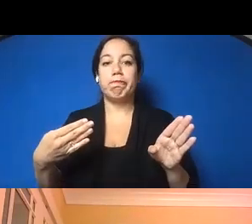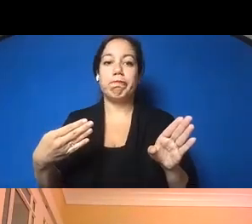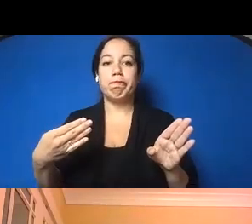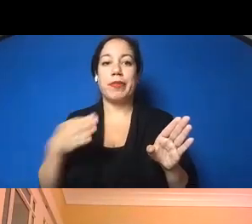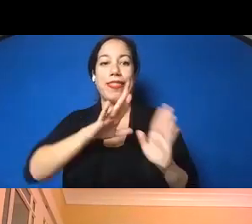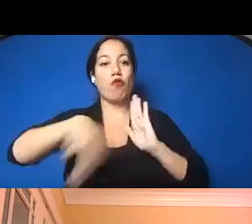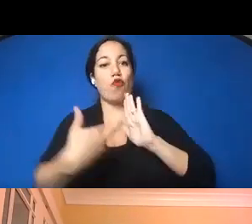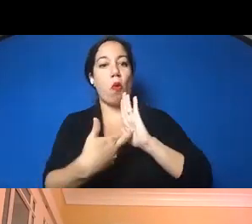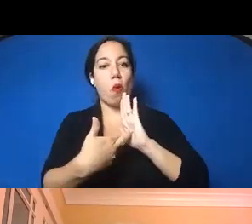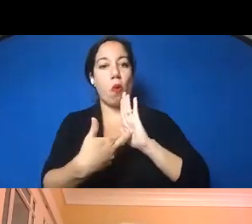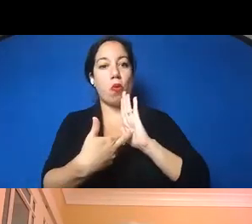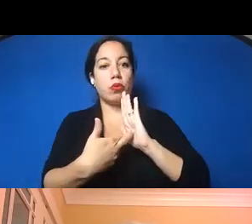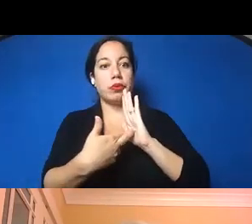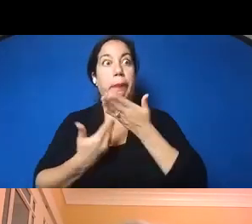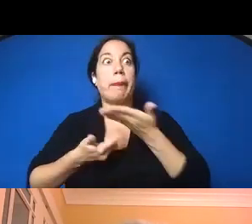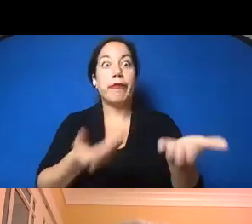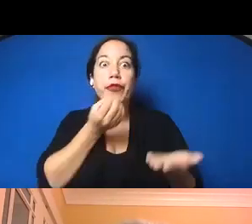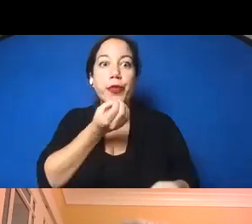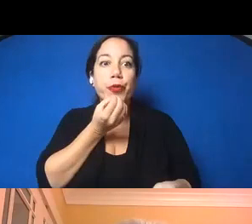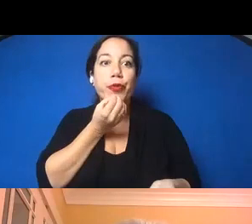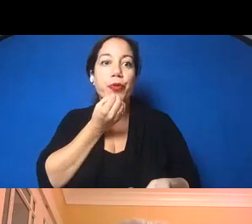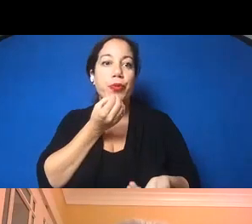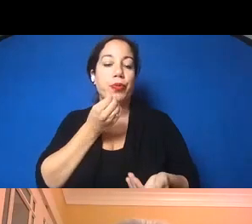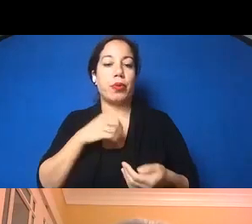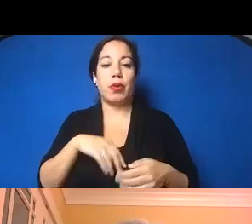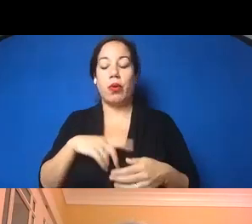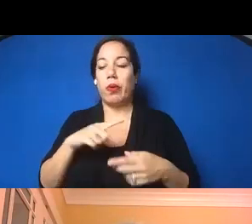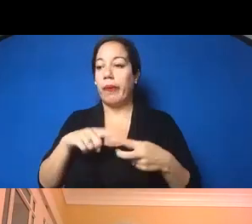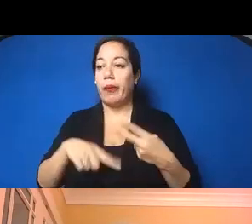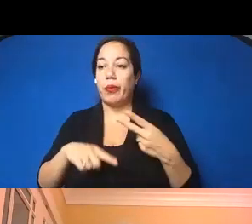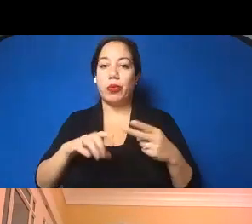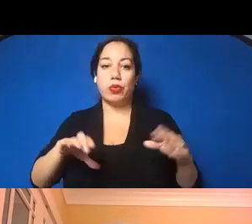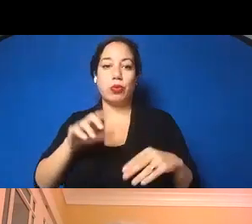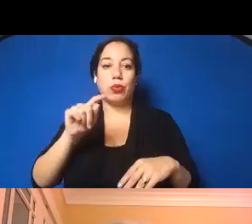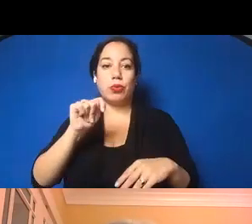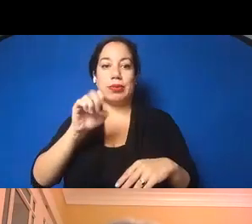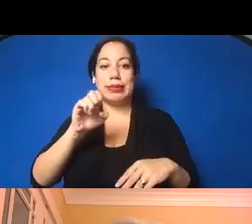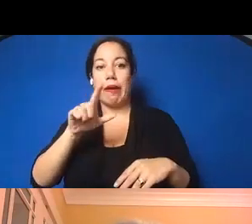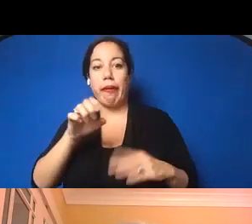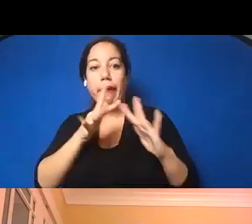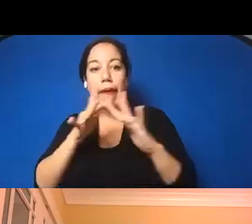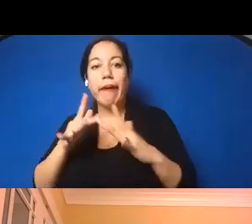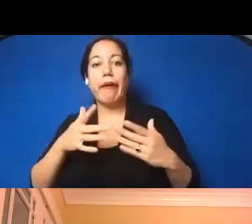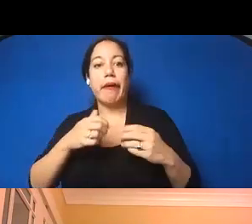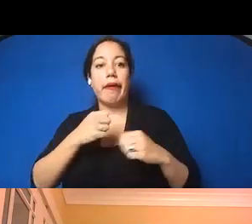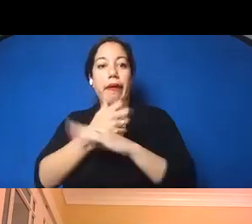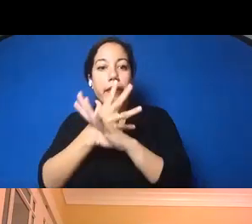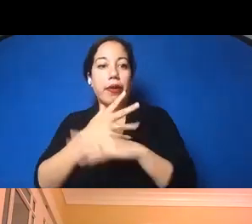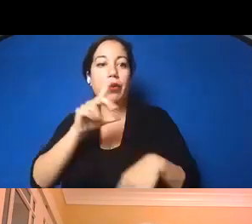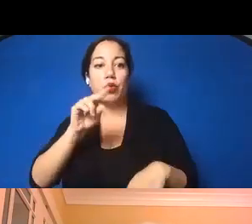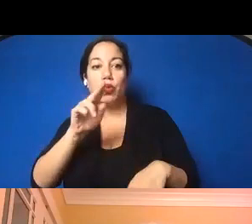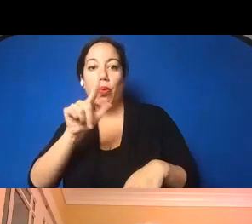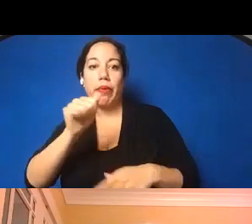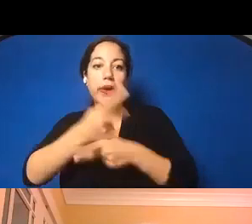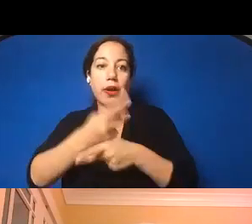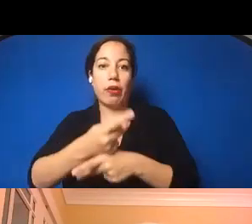roles to take food, to do doula care, to do COVID testing. We know that midwives